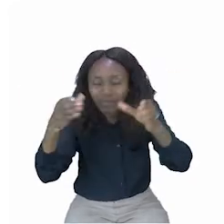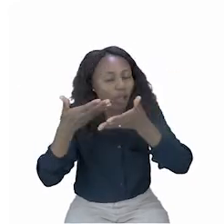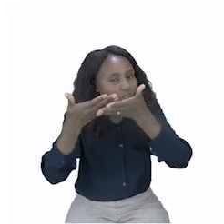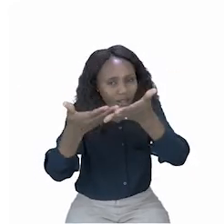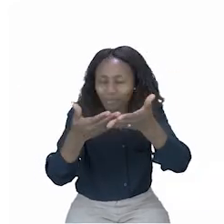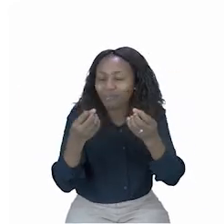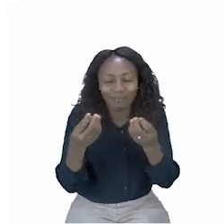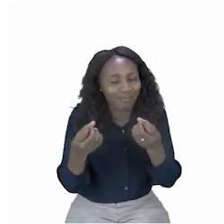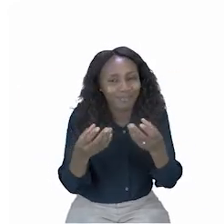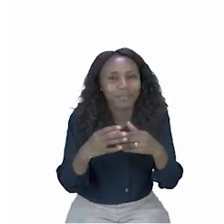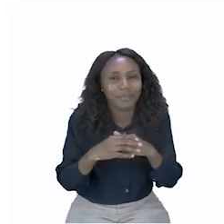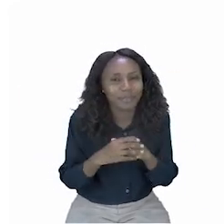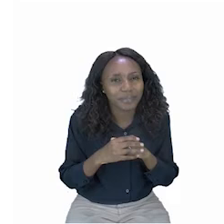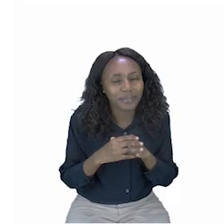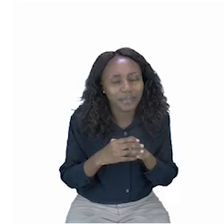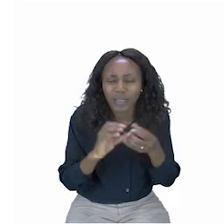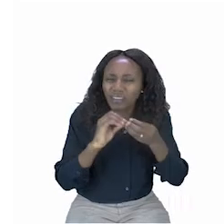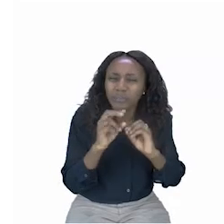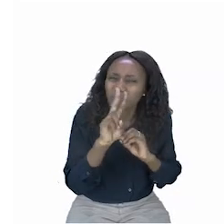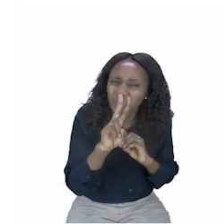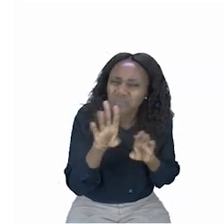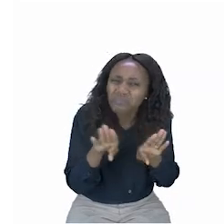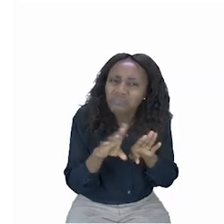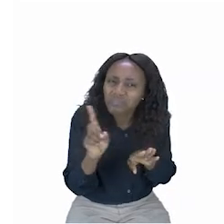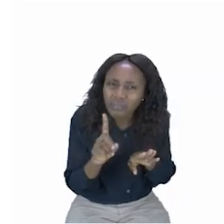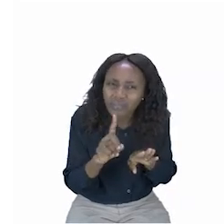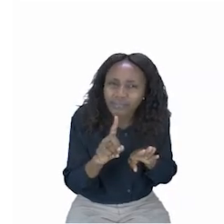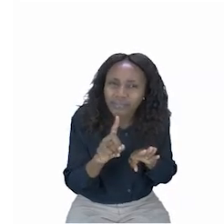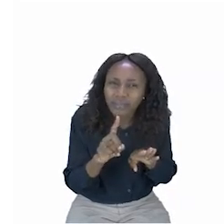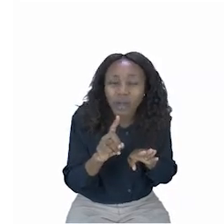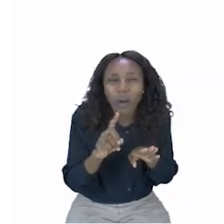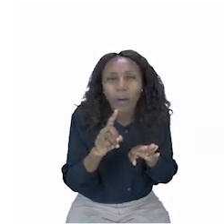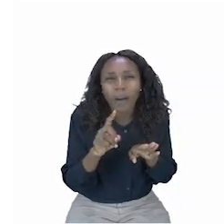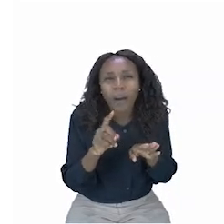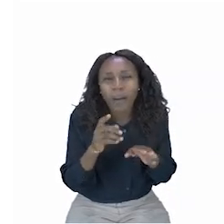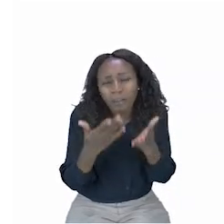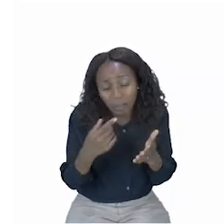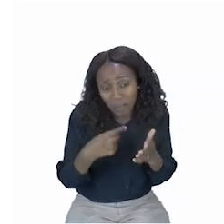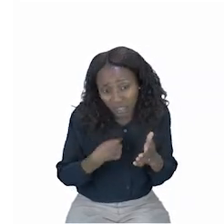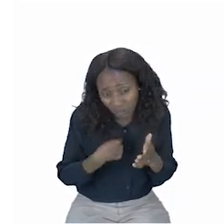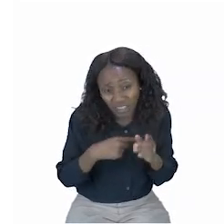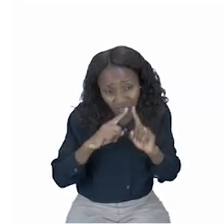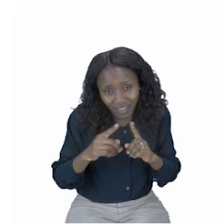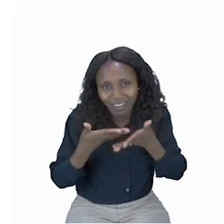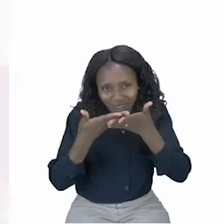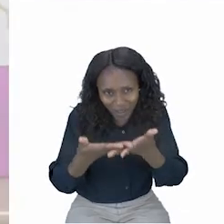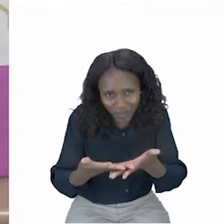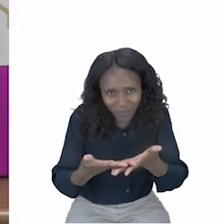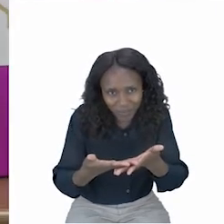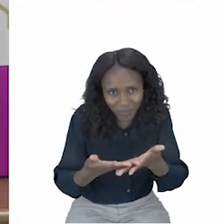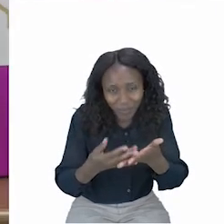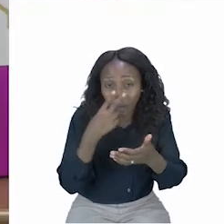1. For number 2, however, I think you might need my help. So let's take a look at the